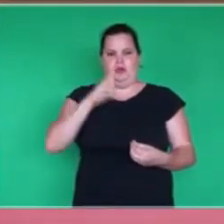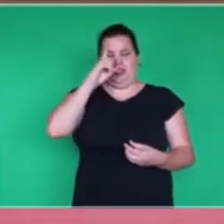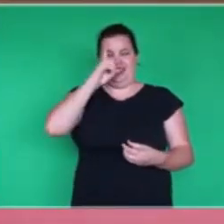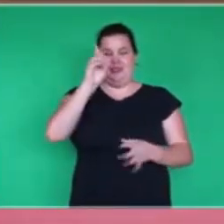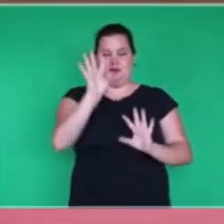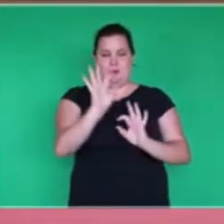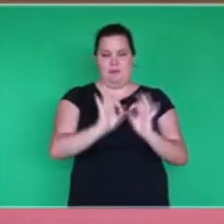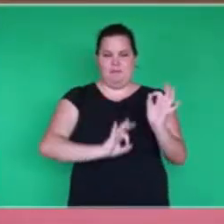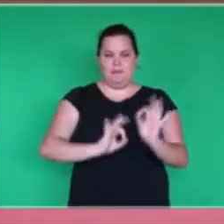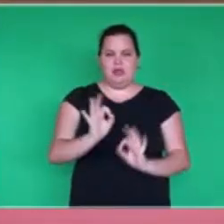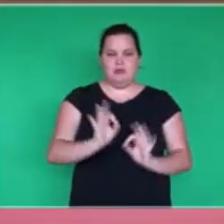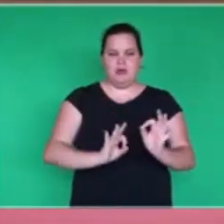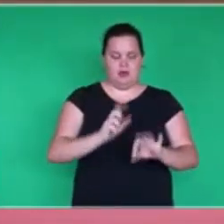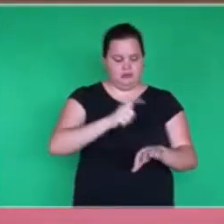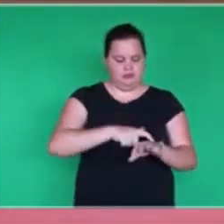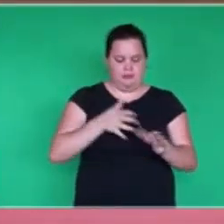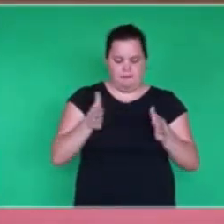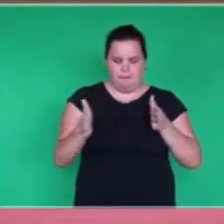already started.